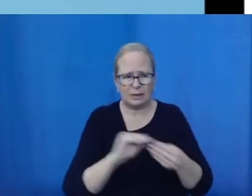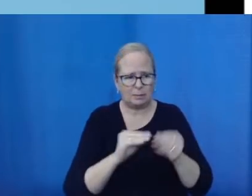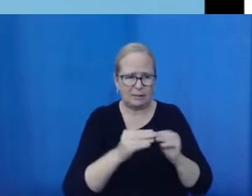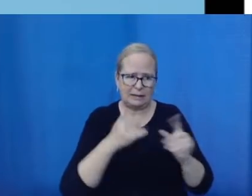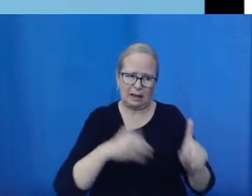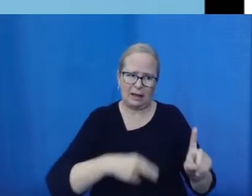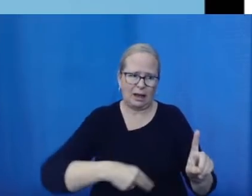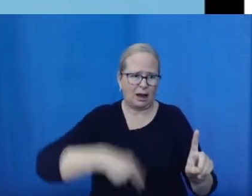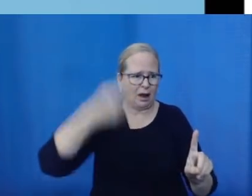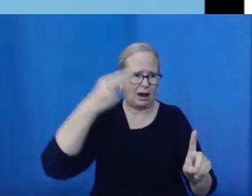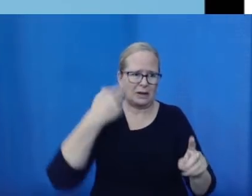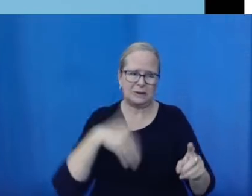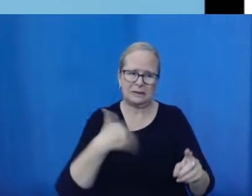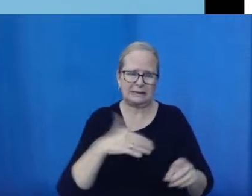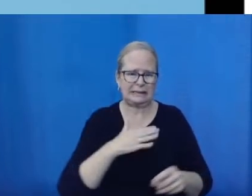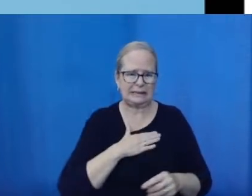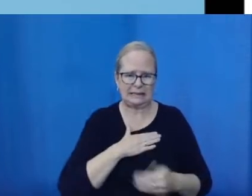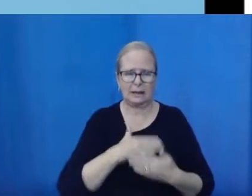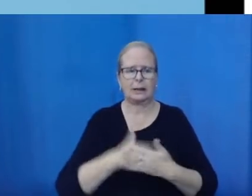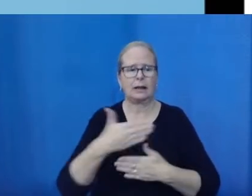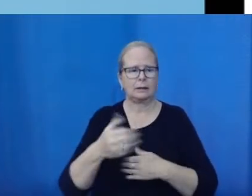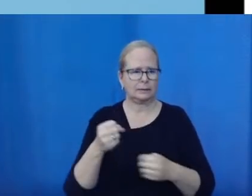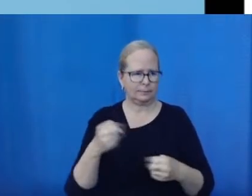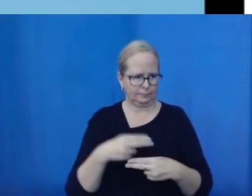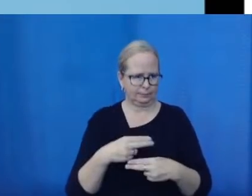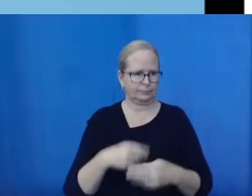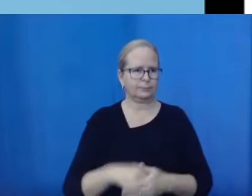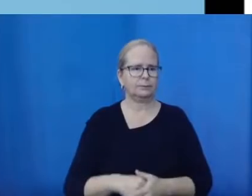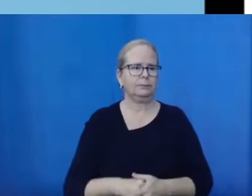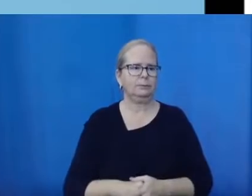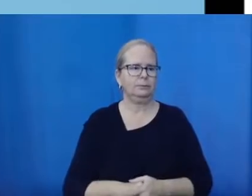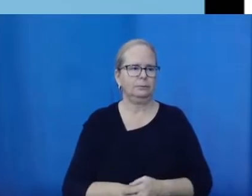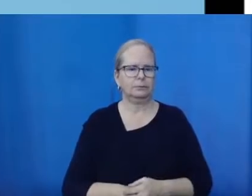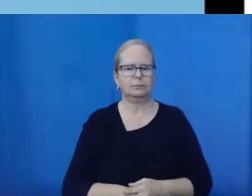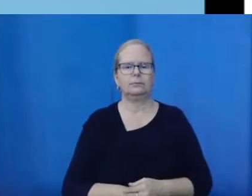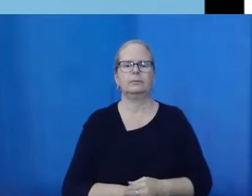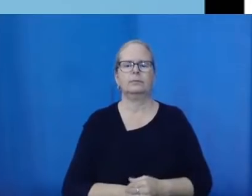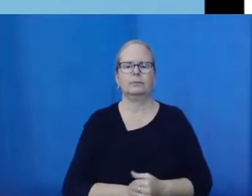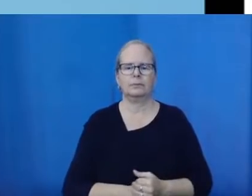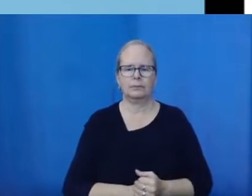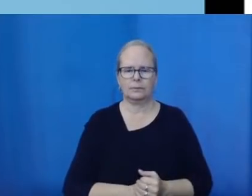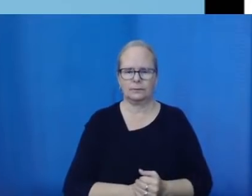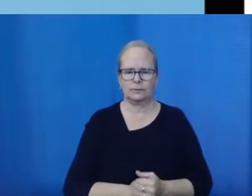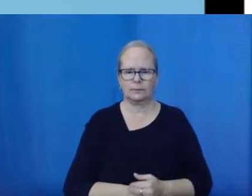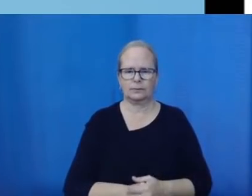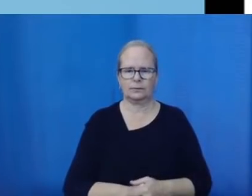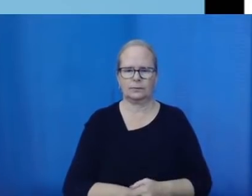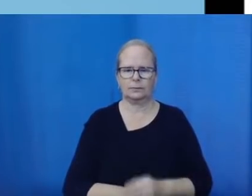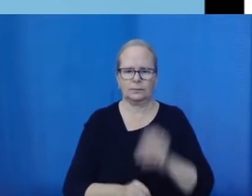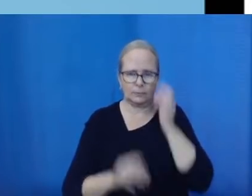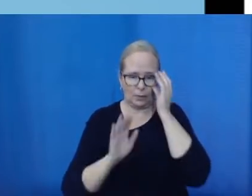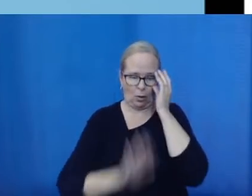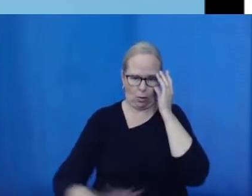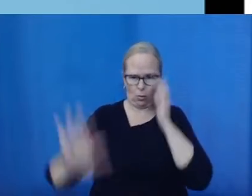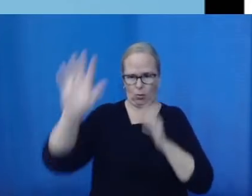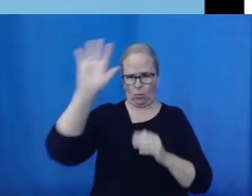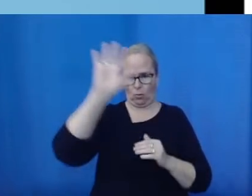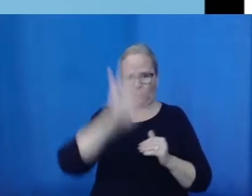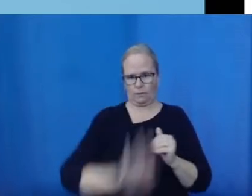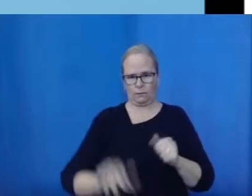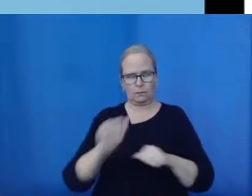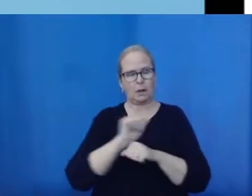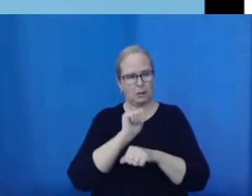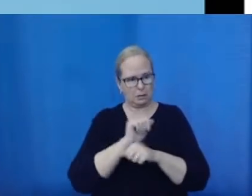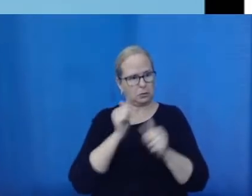And geographically, we have good drops everywhere, but noting again that the rural areas much, much